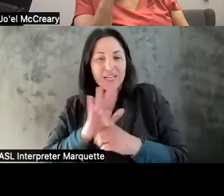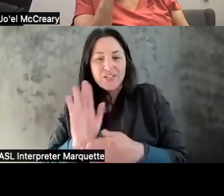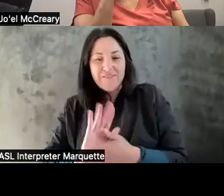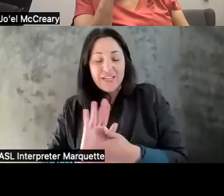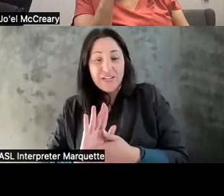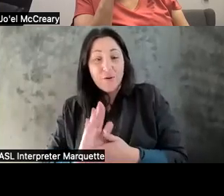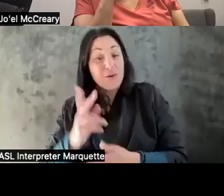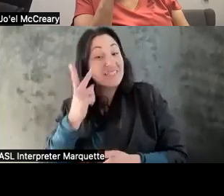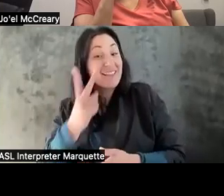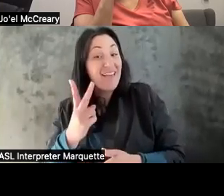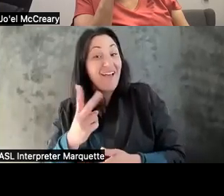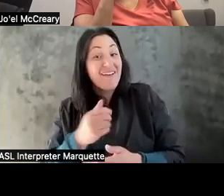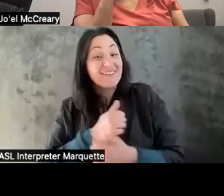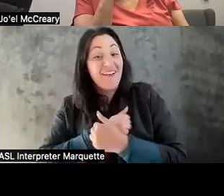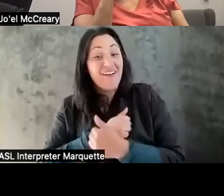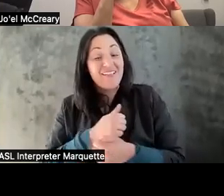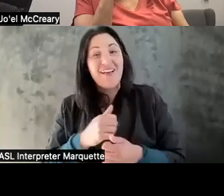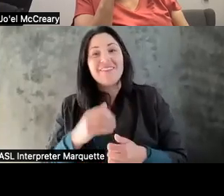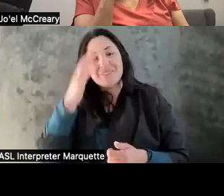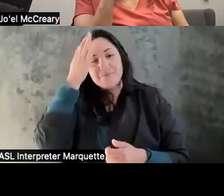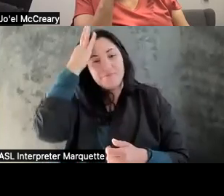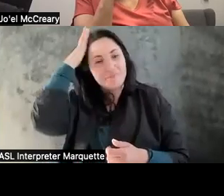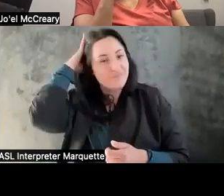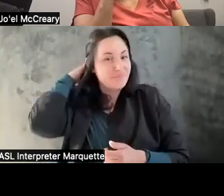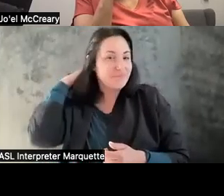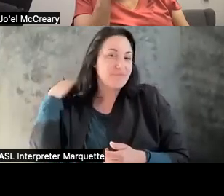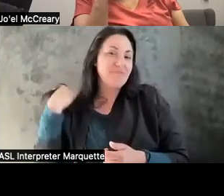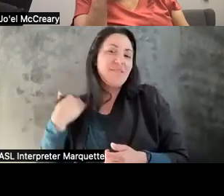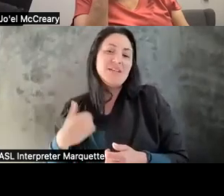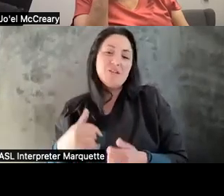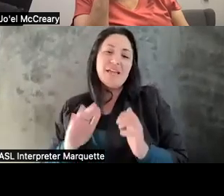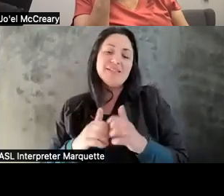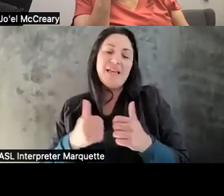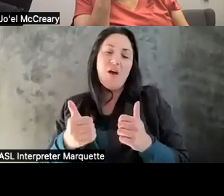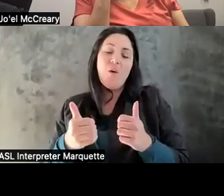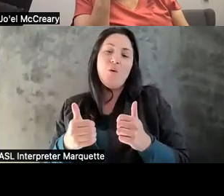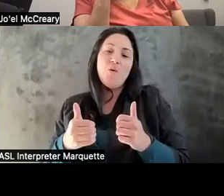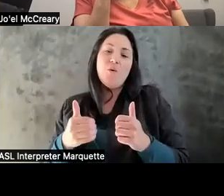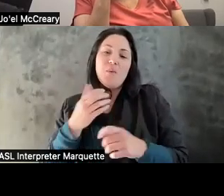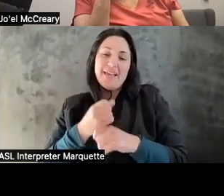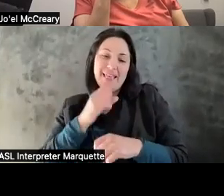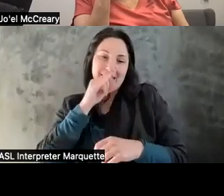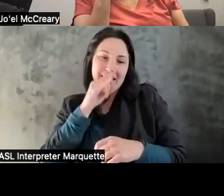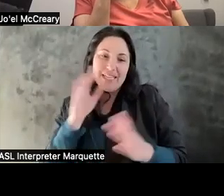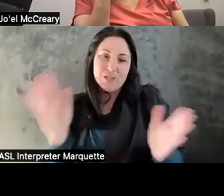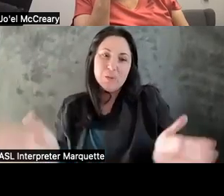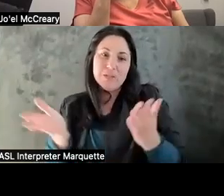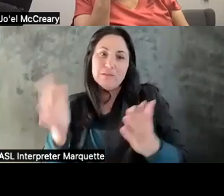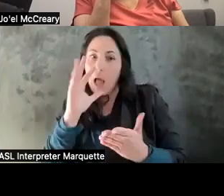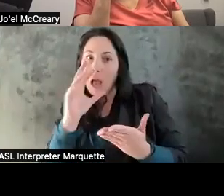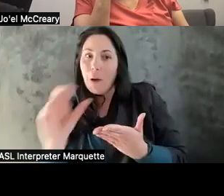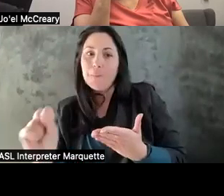they love singing in German. Yeah. And so that's a piece of, how we get our kids to kind of engage